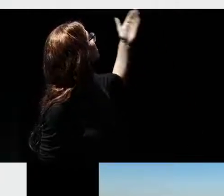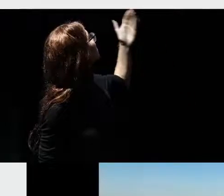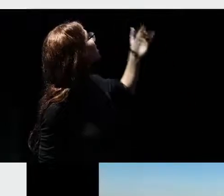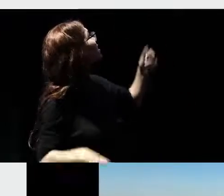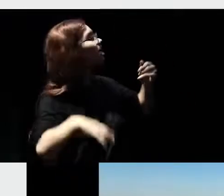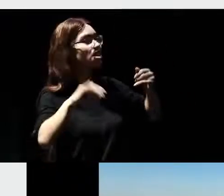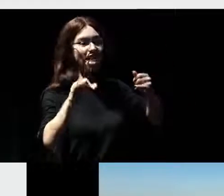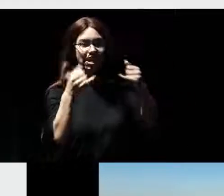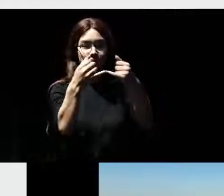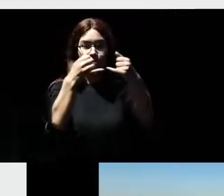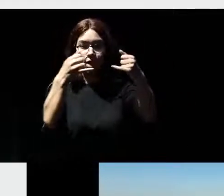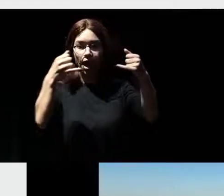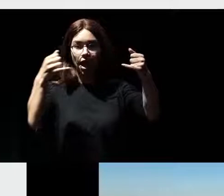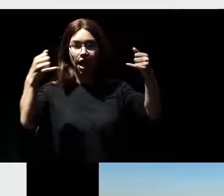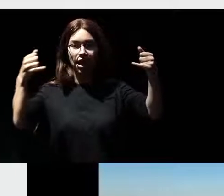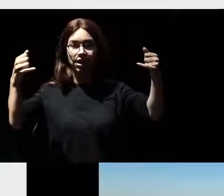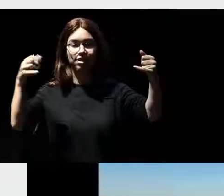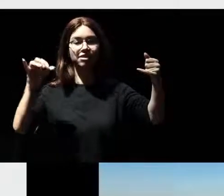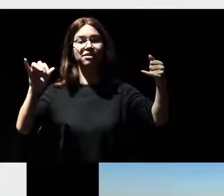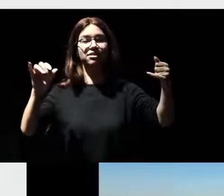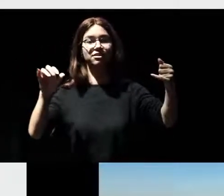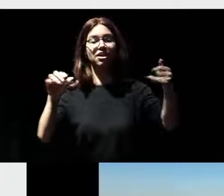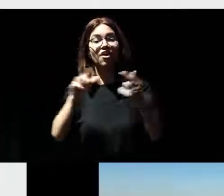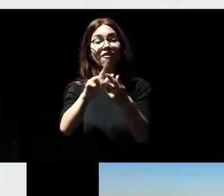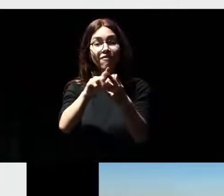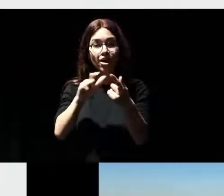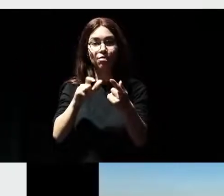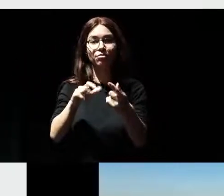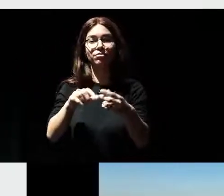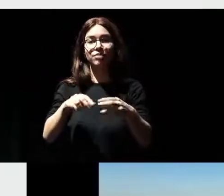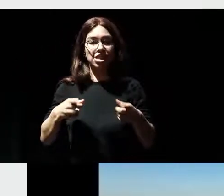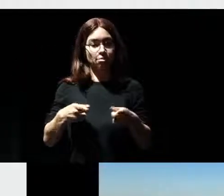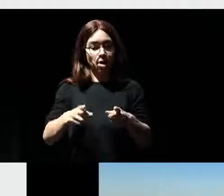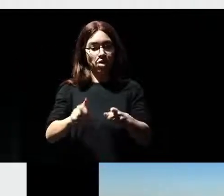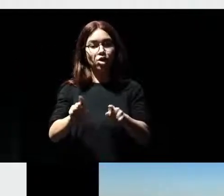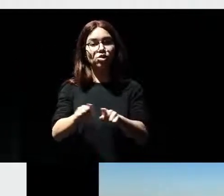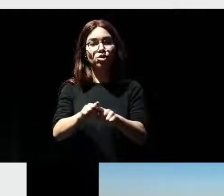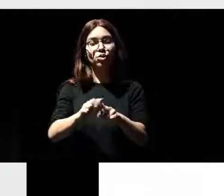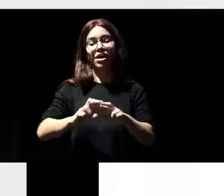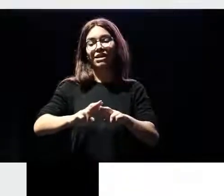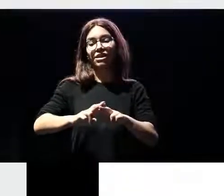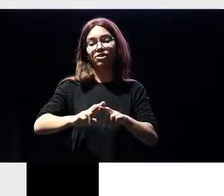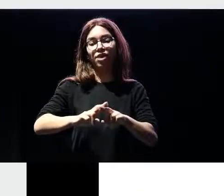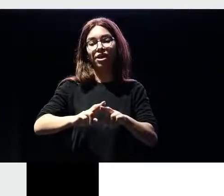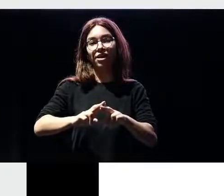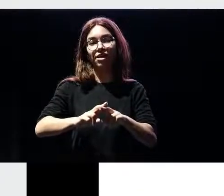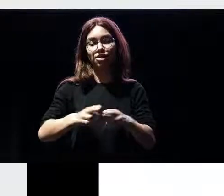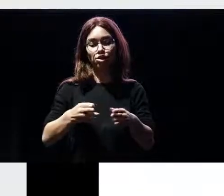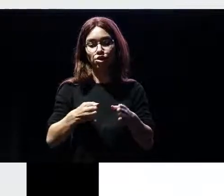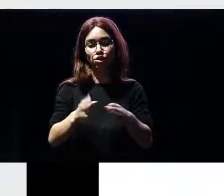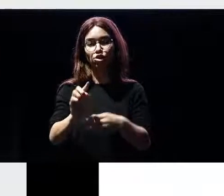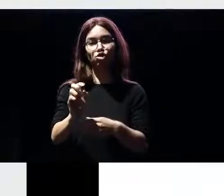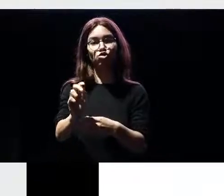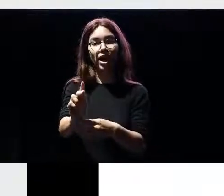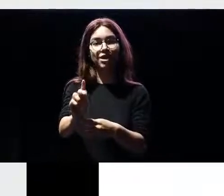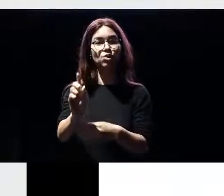spine that fronts the railroad tracks and Kendall Square.